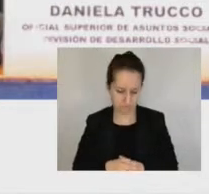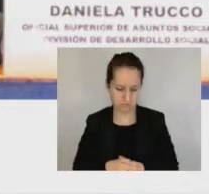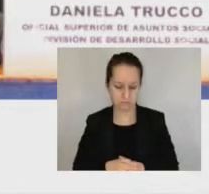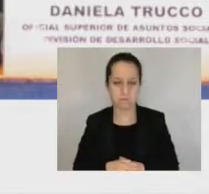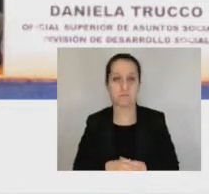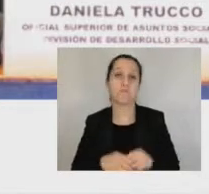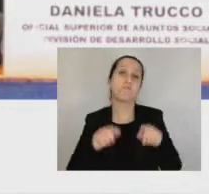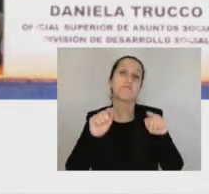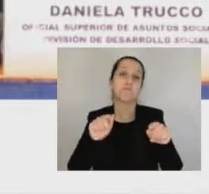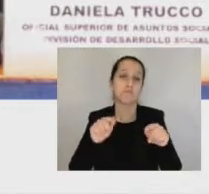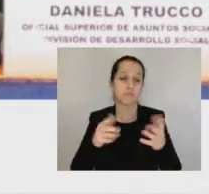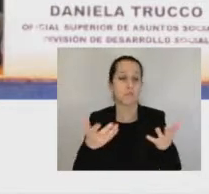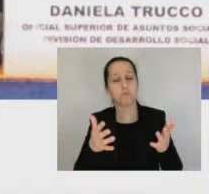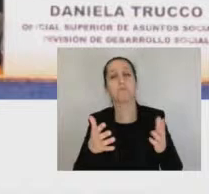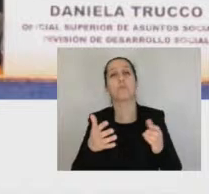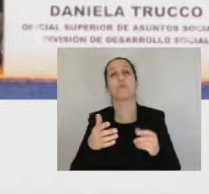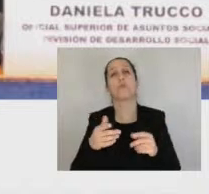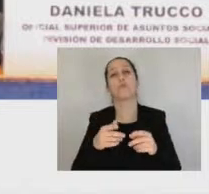In